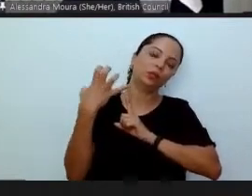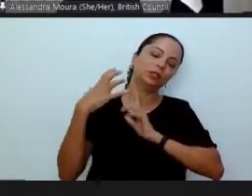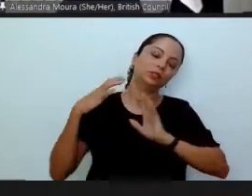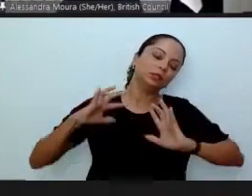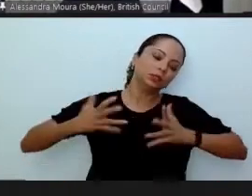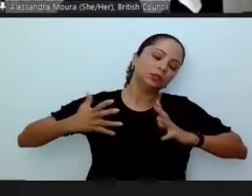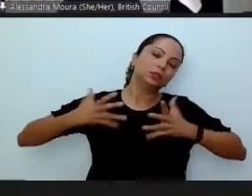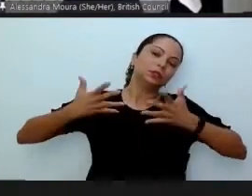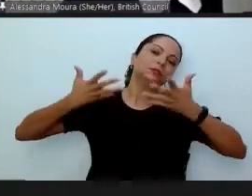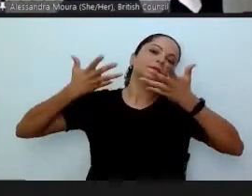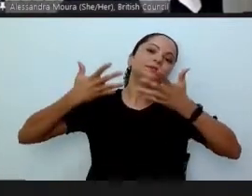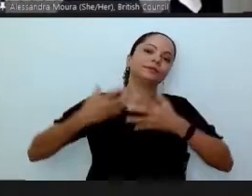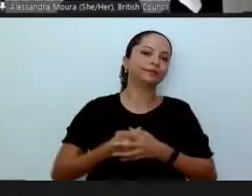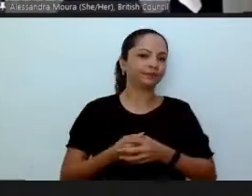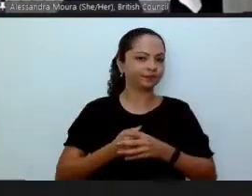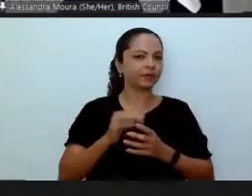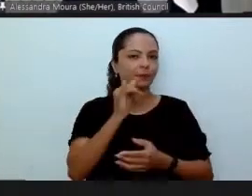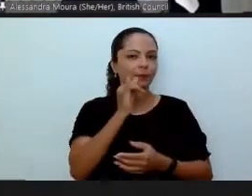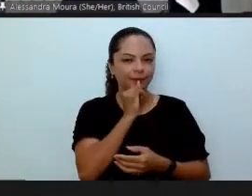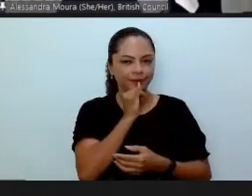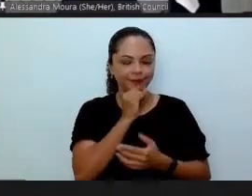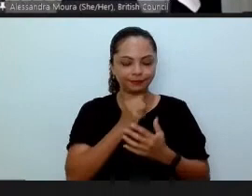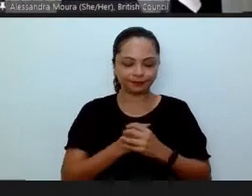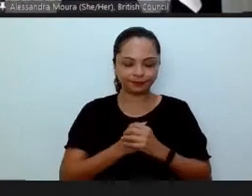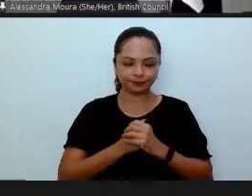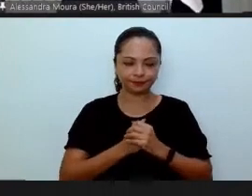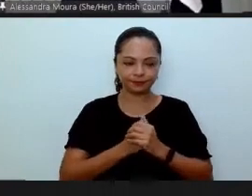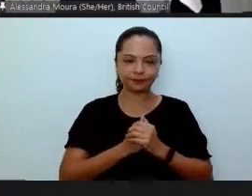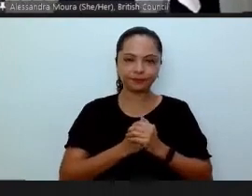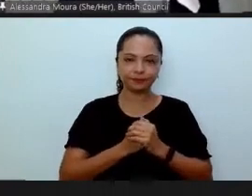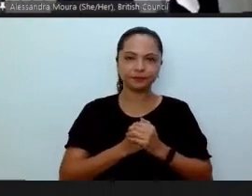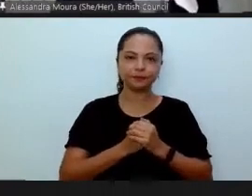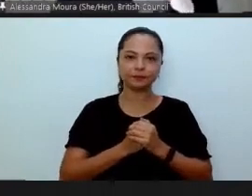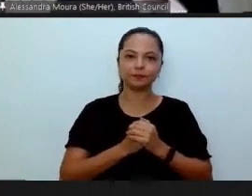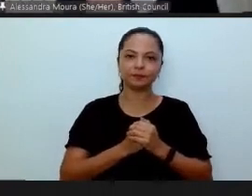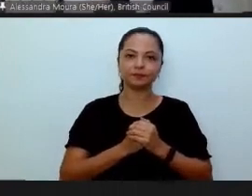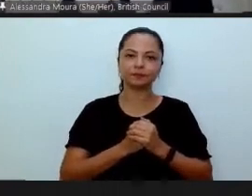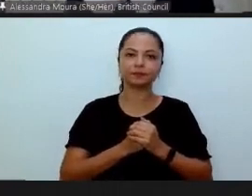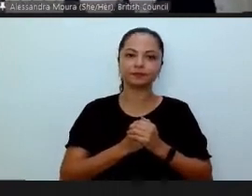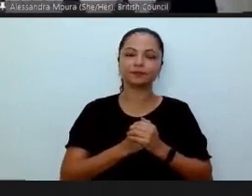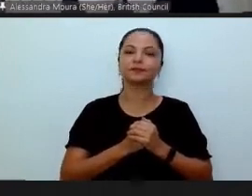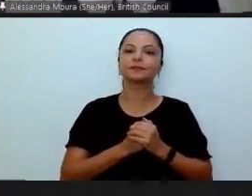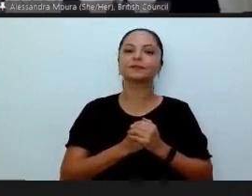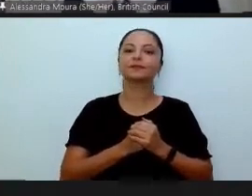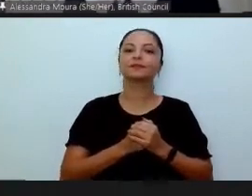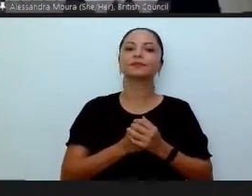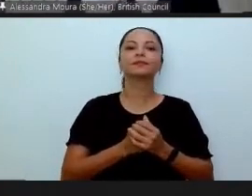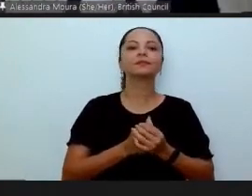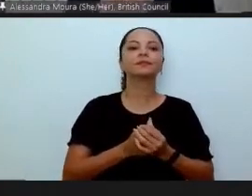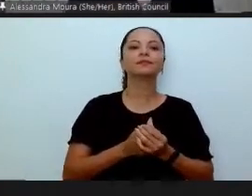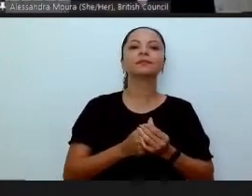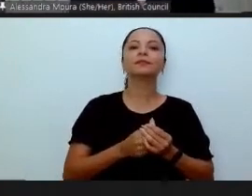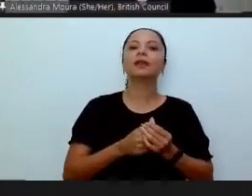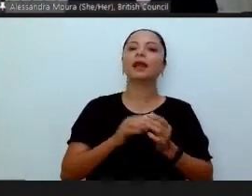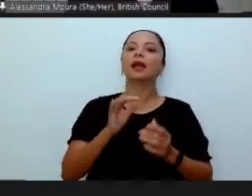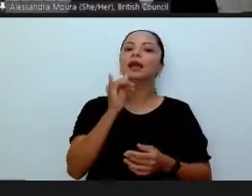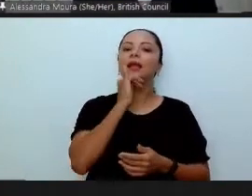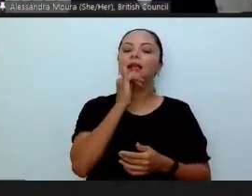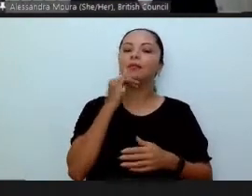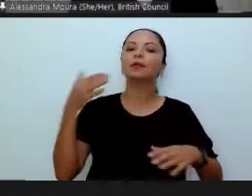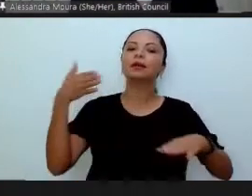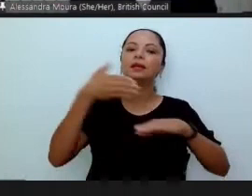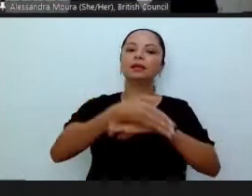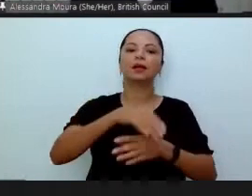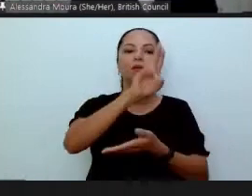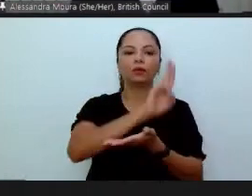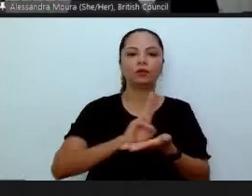result that they need to go on to university, for example. That's a good example of extrinsic motivation. That's the only reason why they're learning